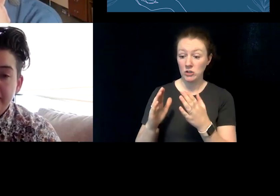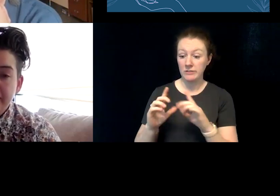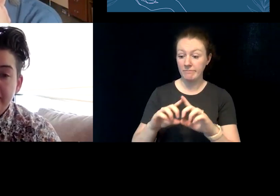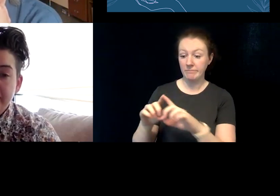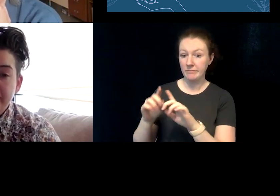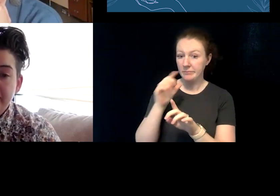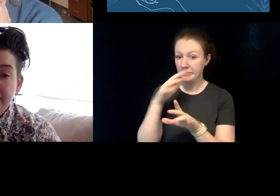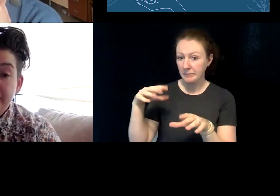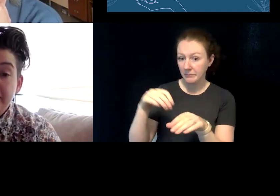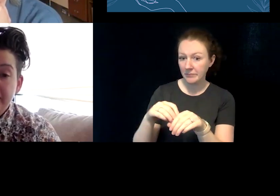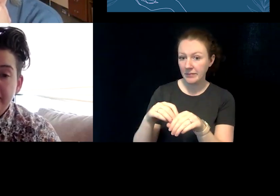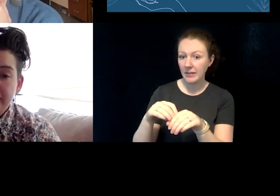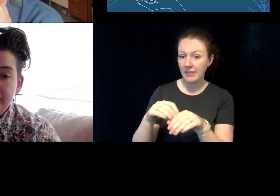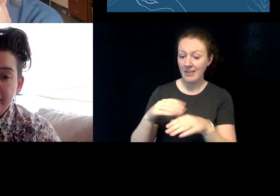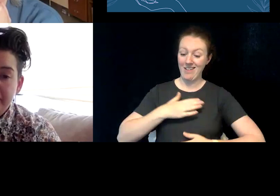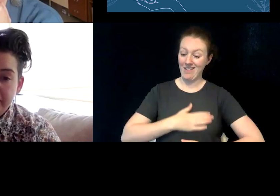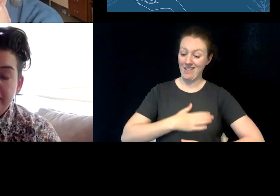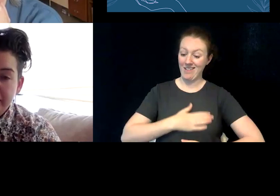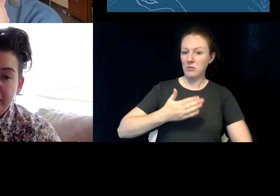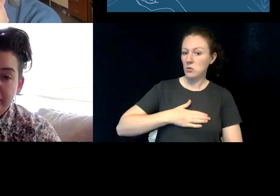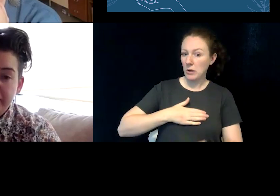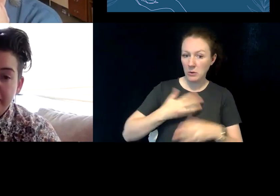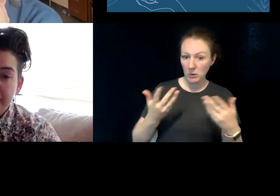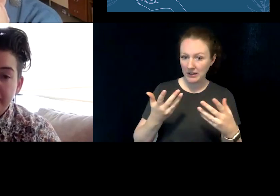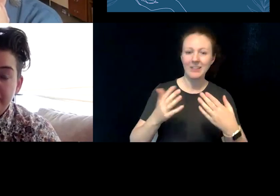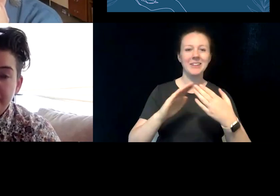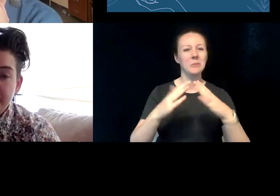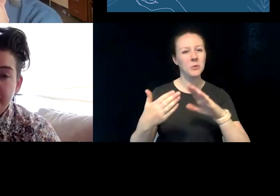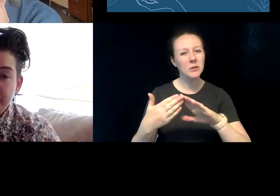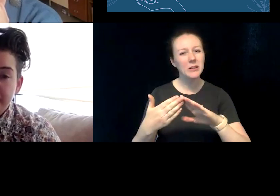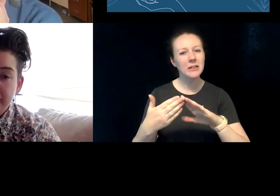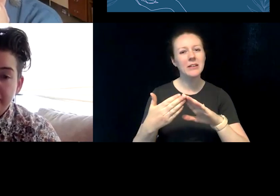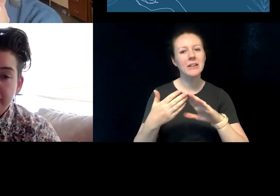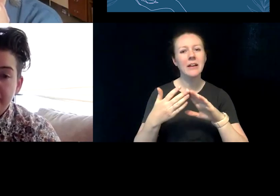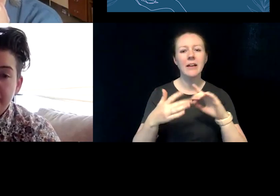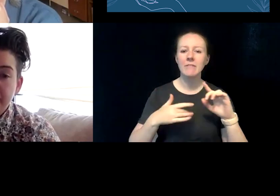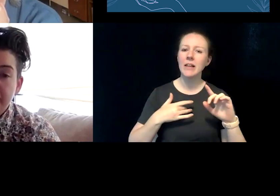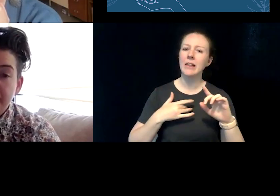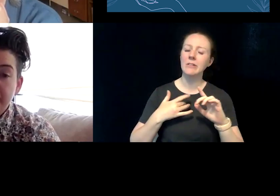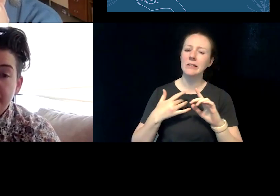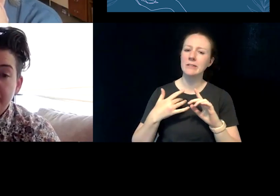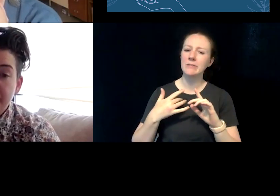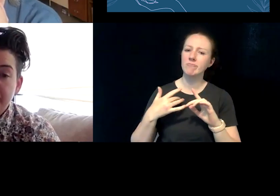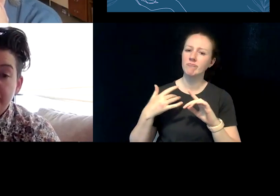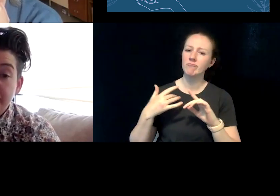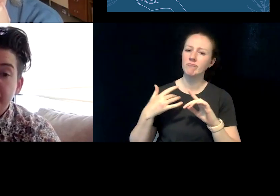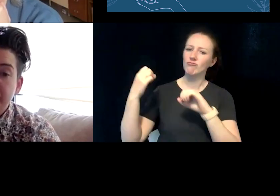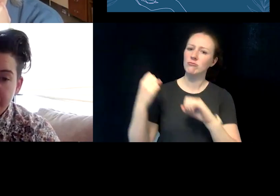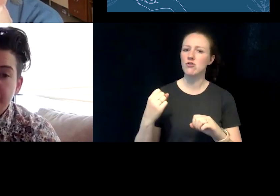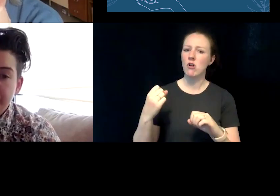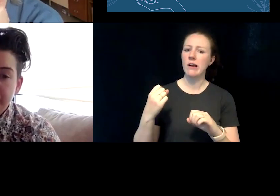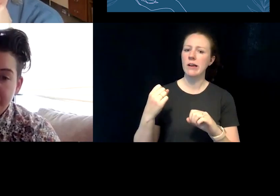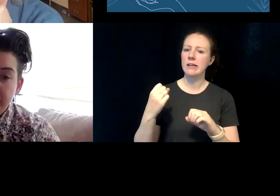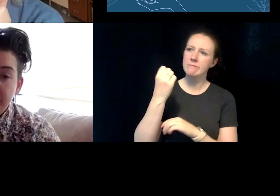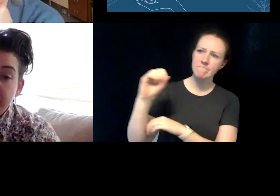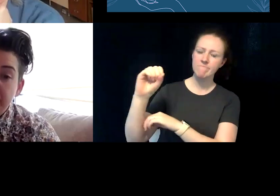that, in community, in solidarity, in, unfortunately, maybe a little bit in memory